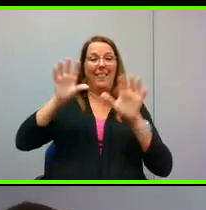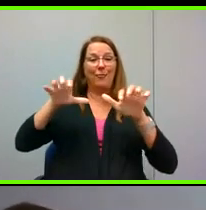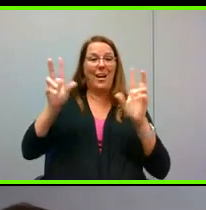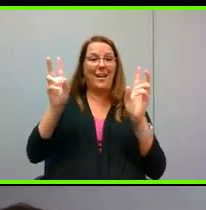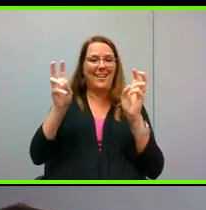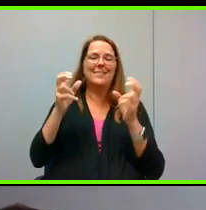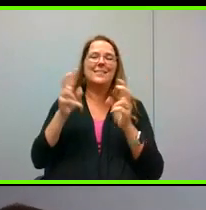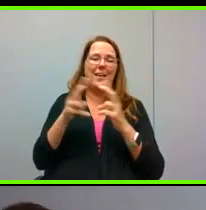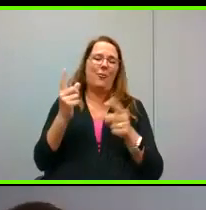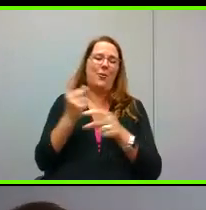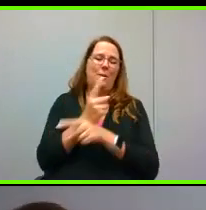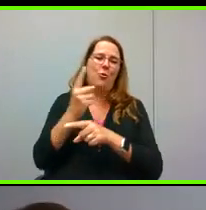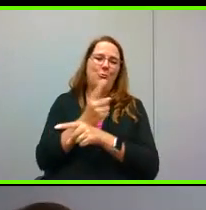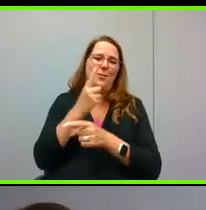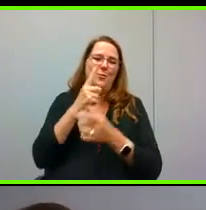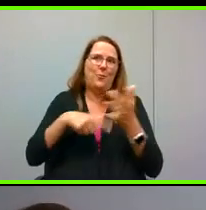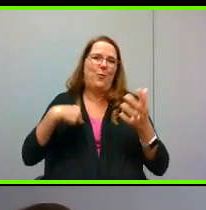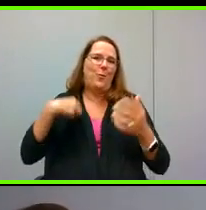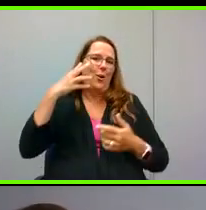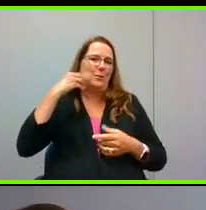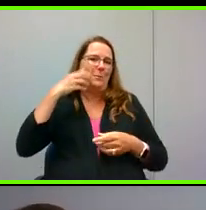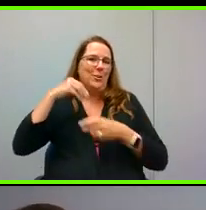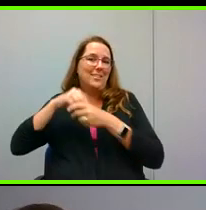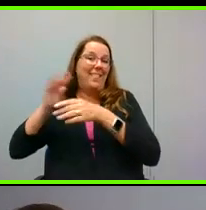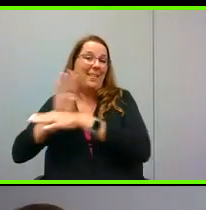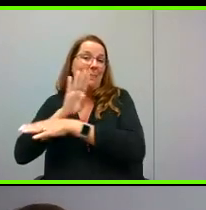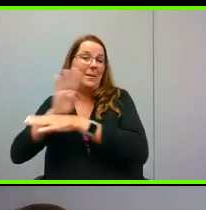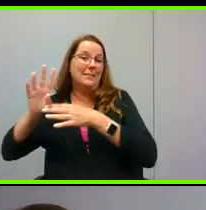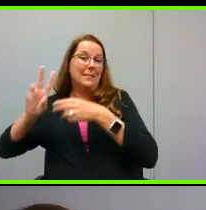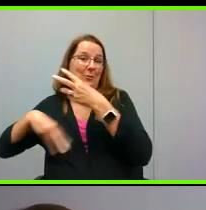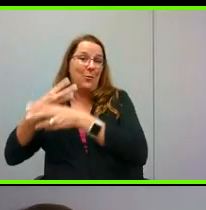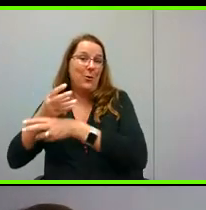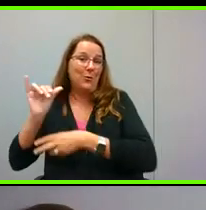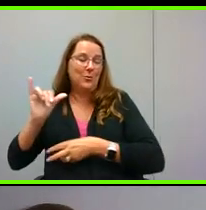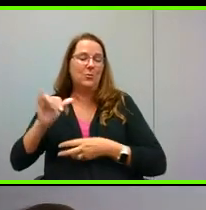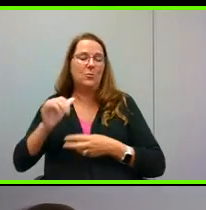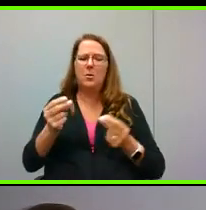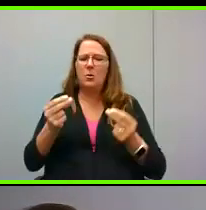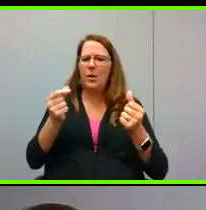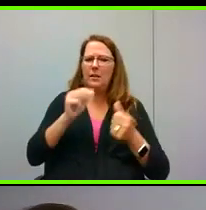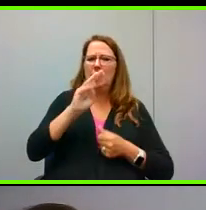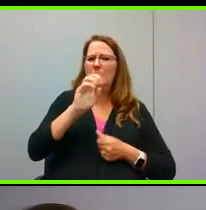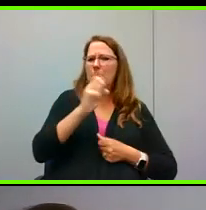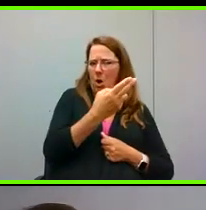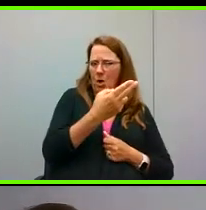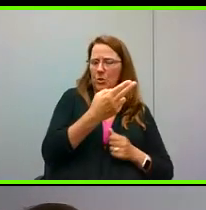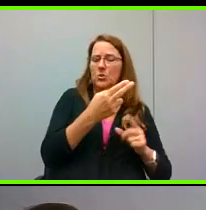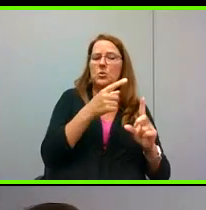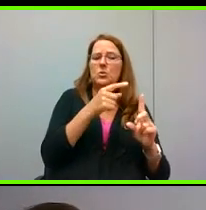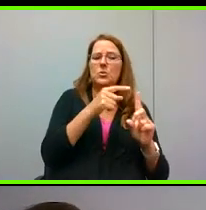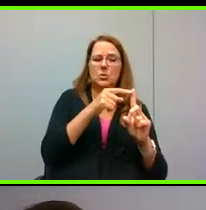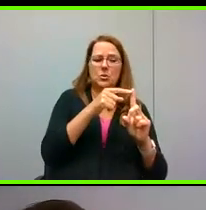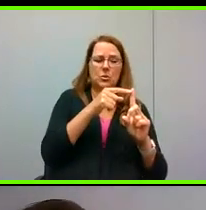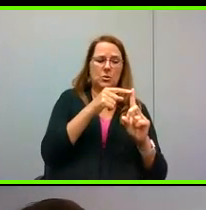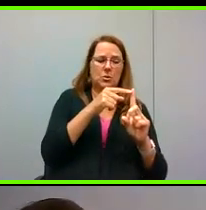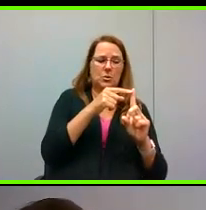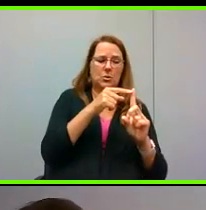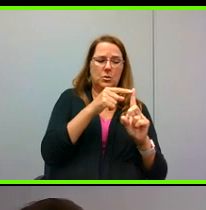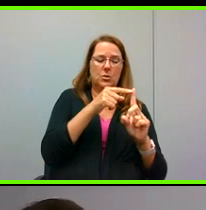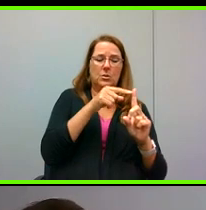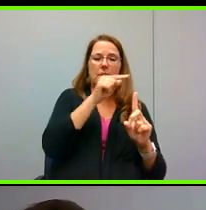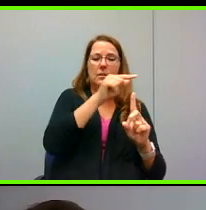appropriate for what we're experiencing in the business world. Very quickly in March, we, Randstad as an organization, we